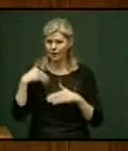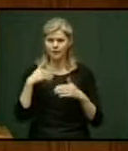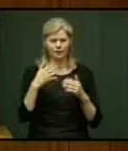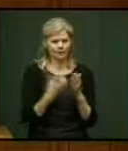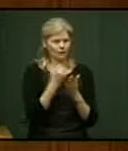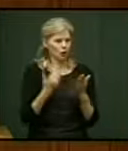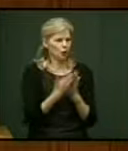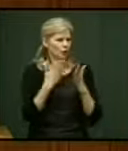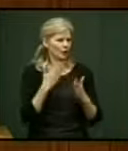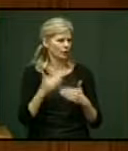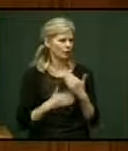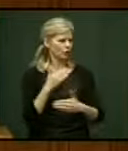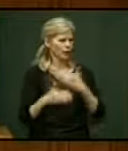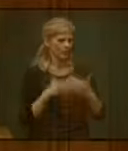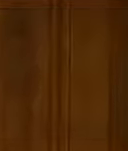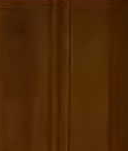off. Kia ora koutou.